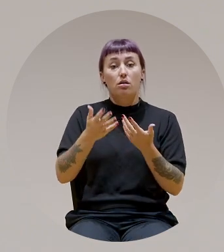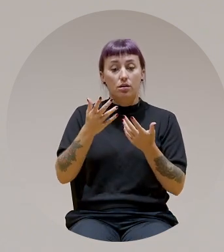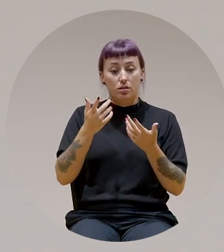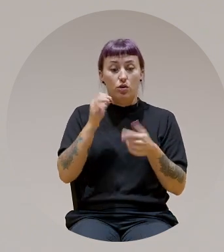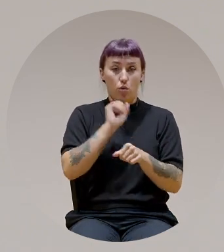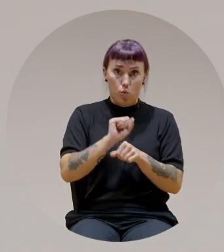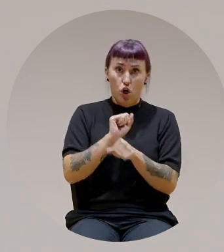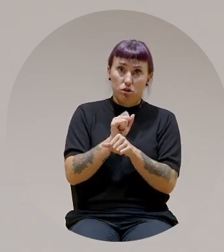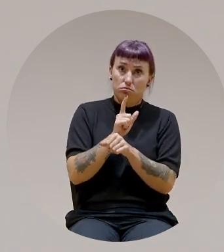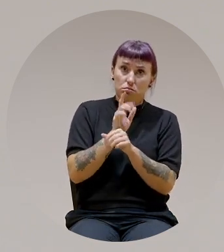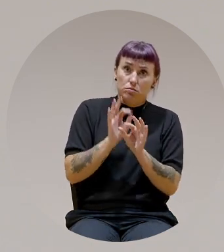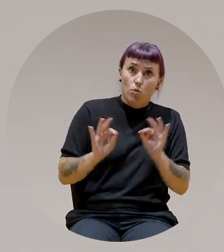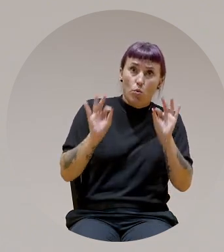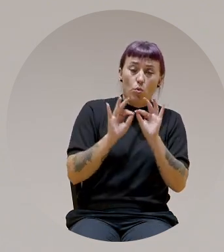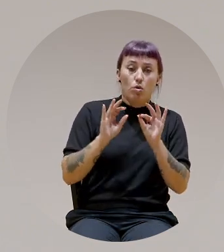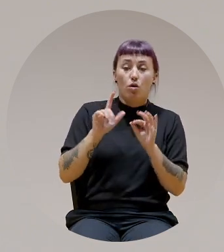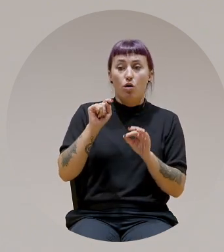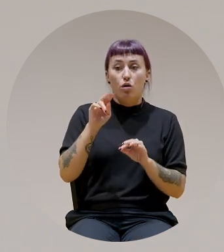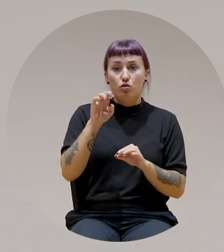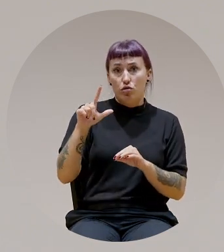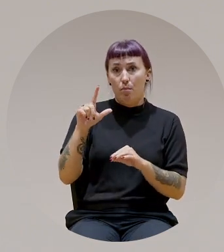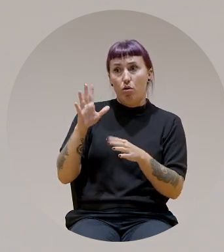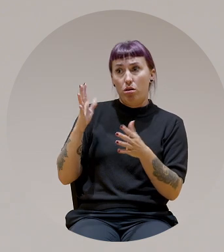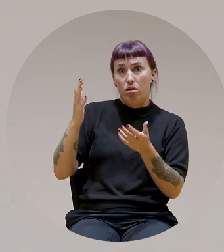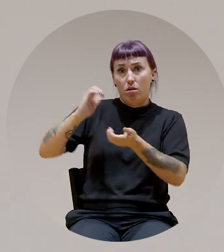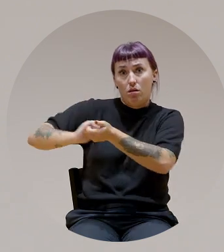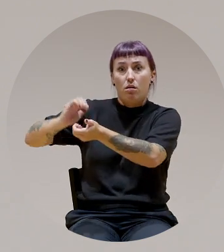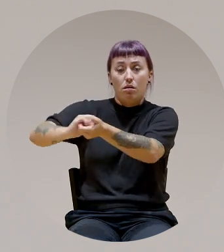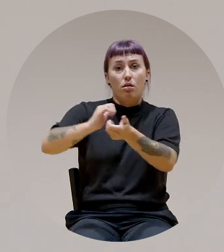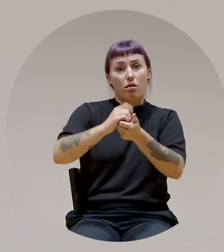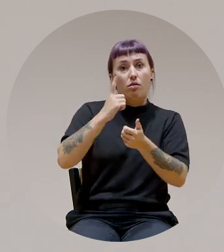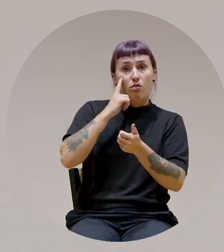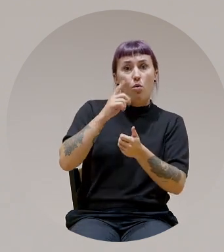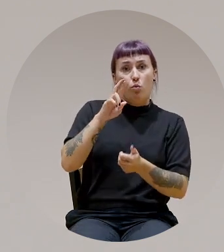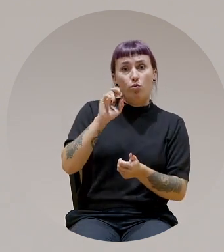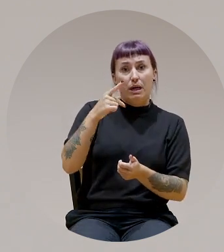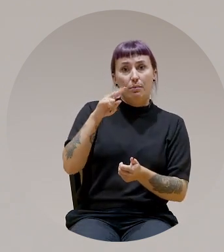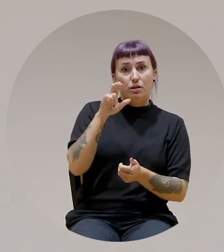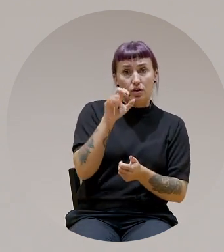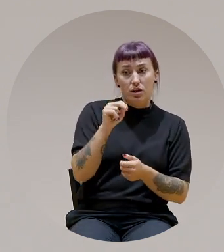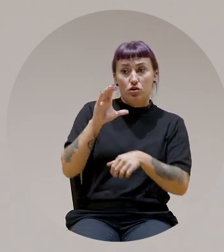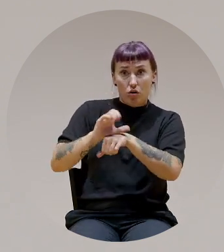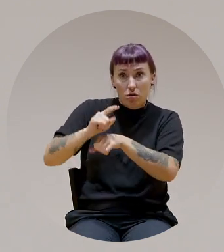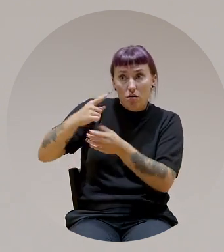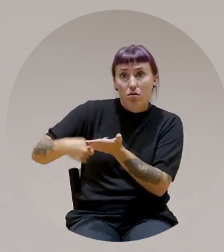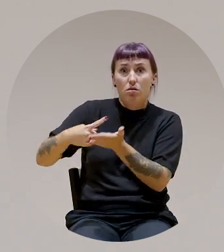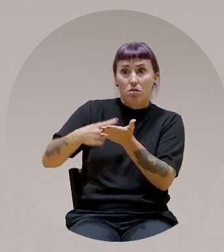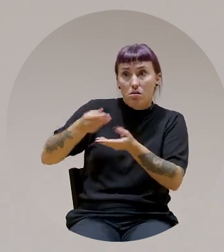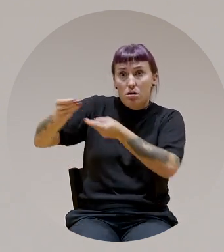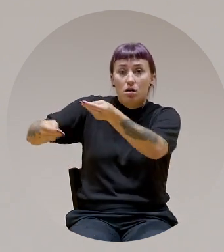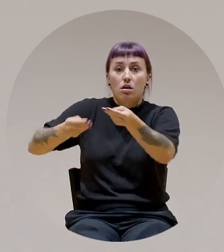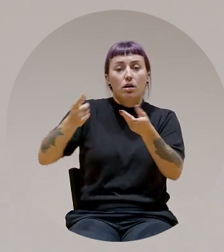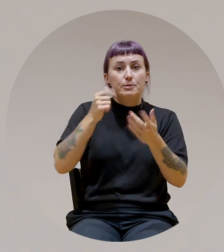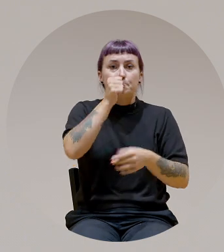work itself is very important. Our tribal partners who we work with on these repatriations and consultations